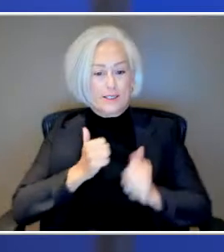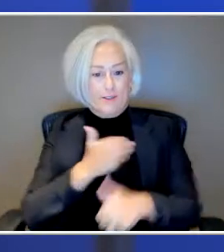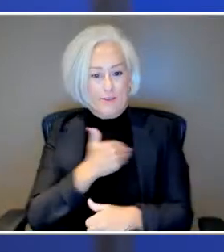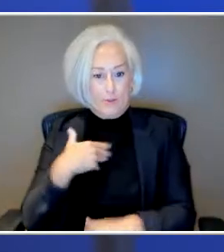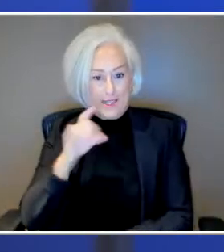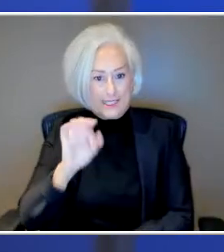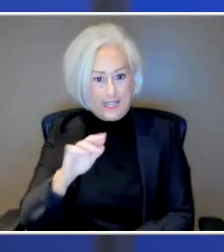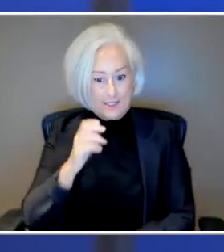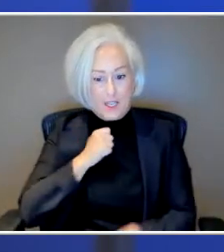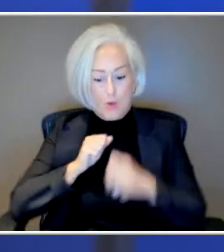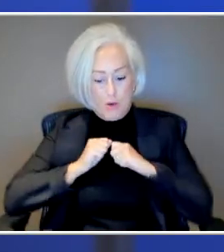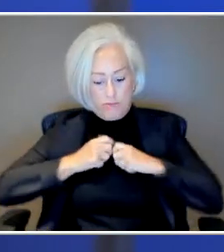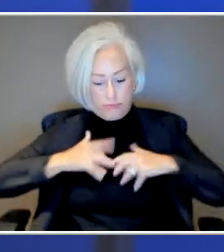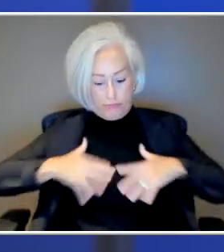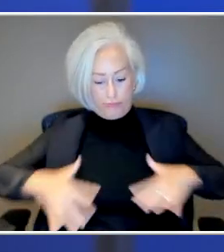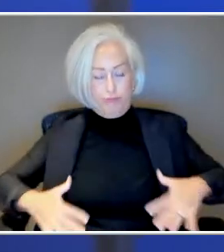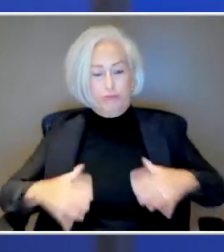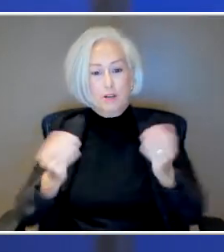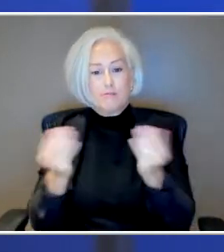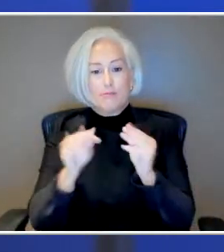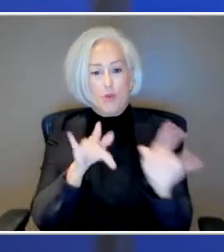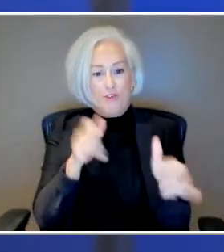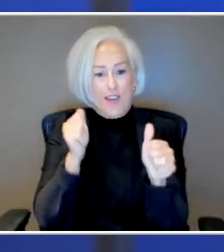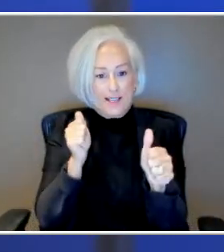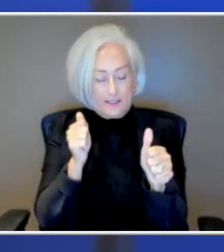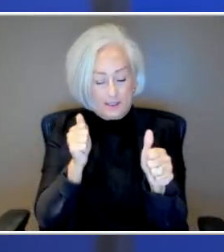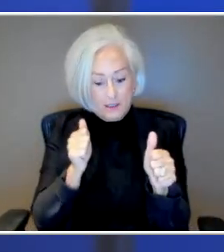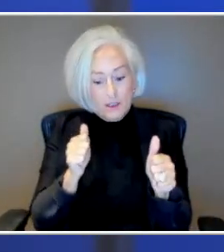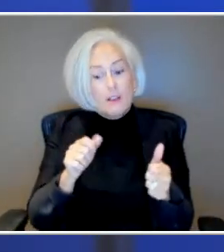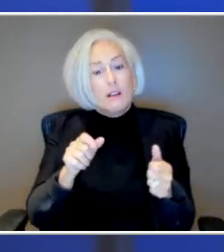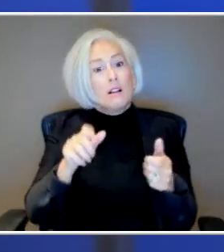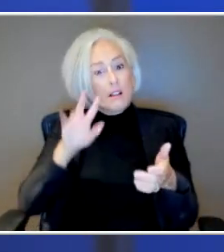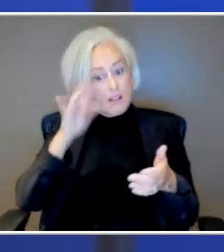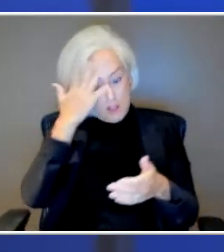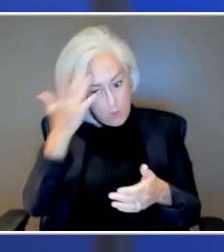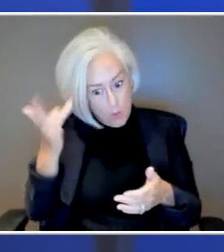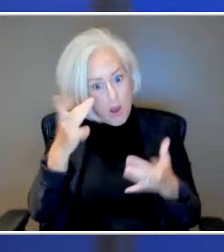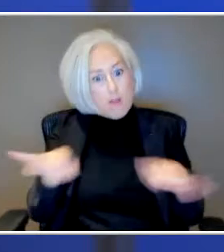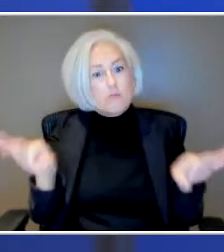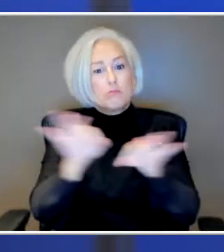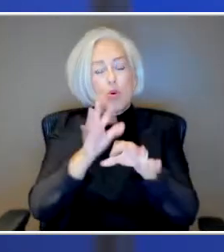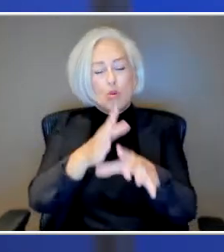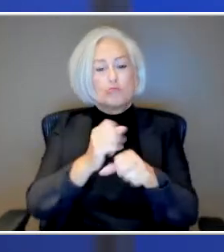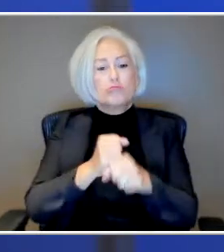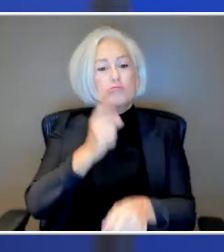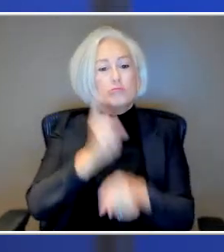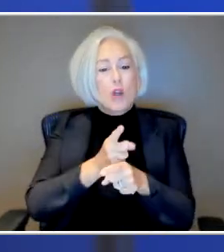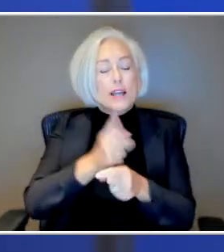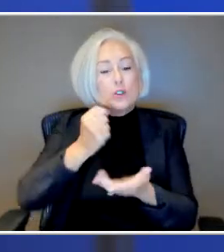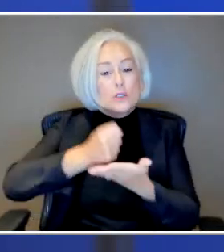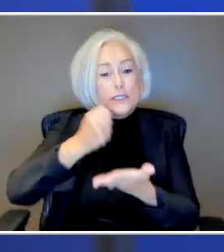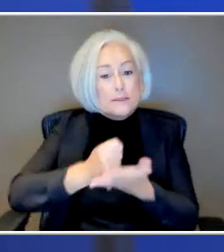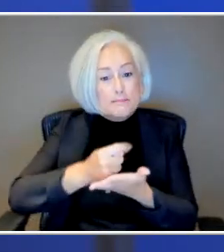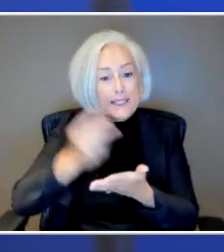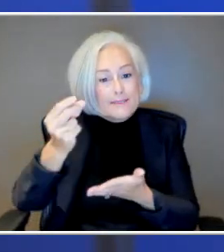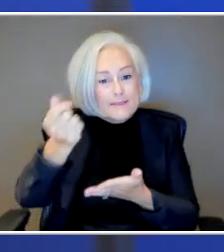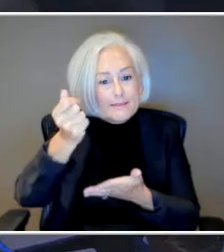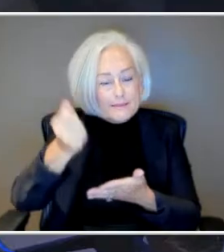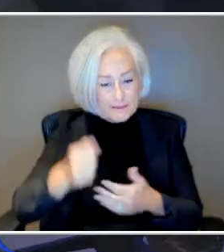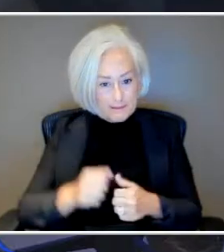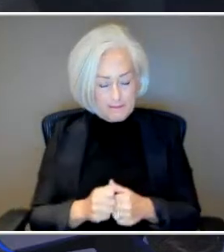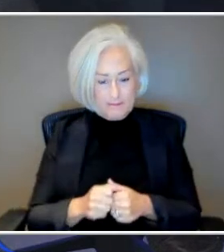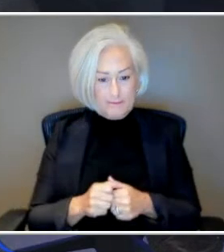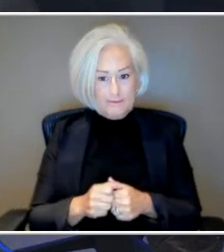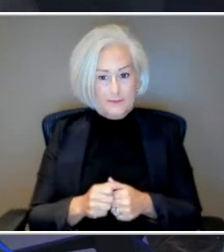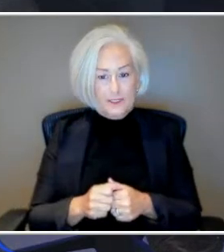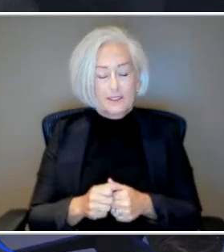more quickly. So getting the right treatment started was pivotal. Let's talk about that. How